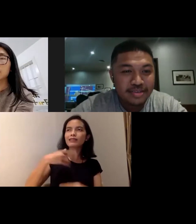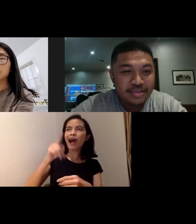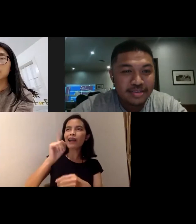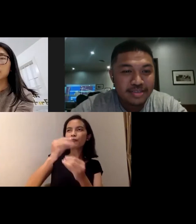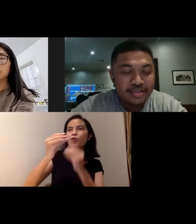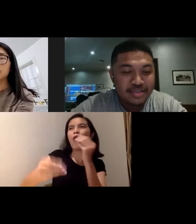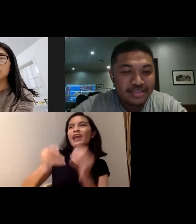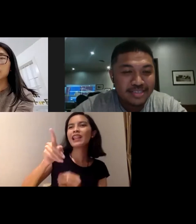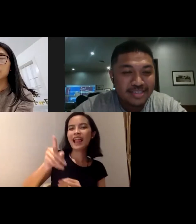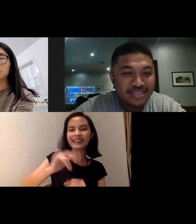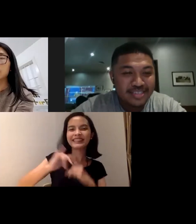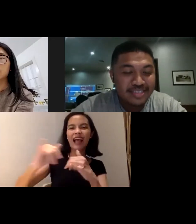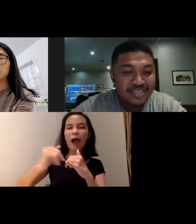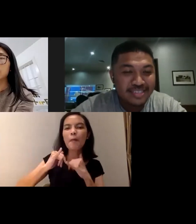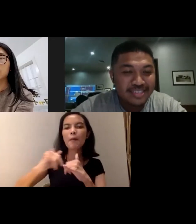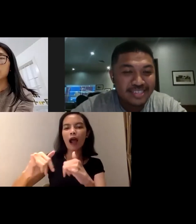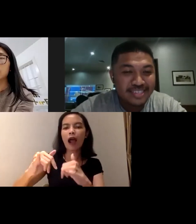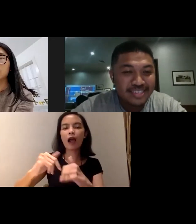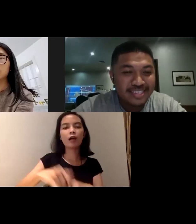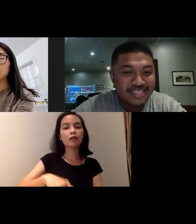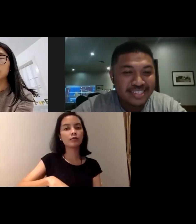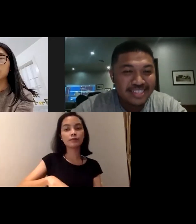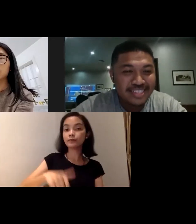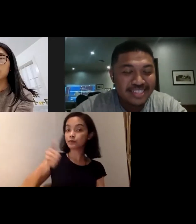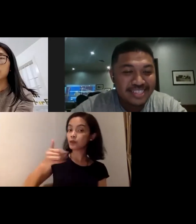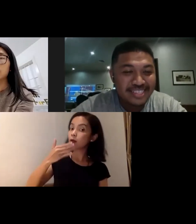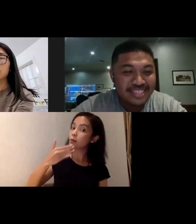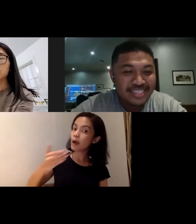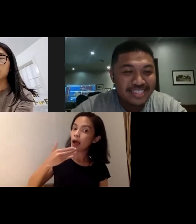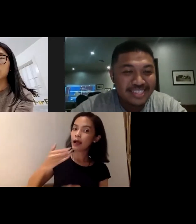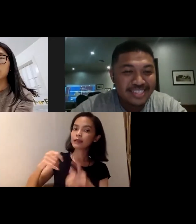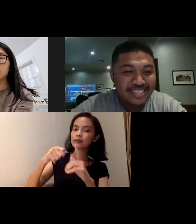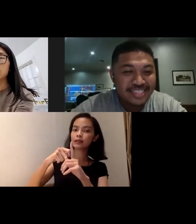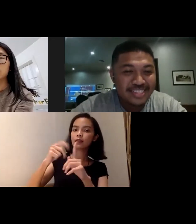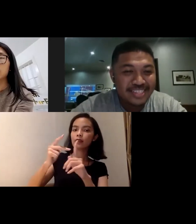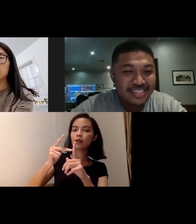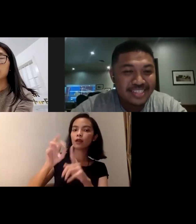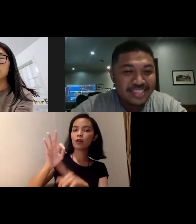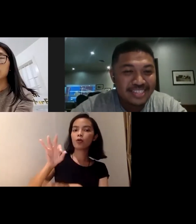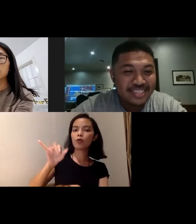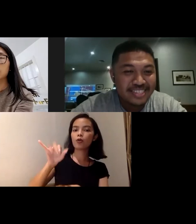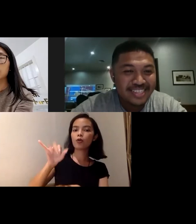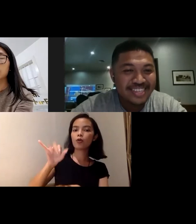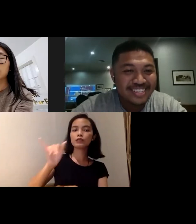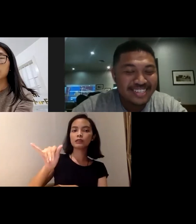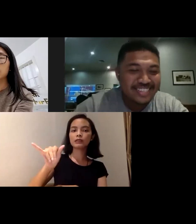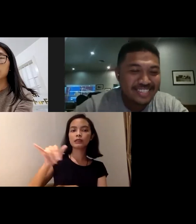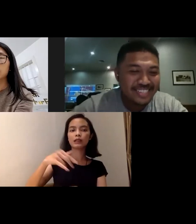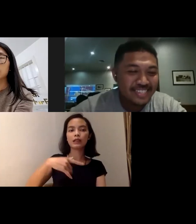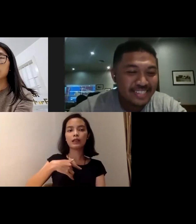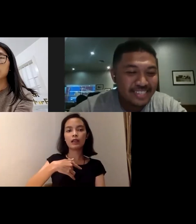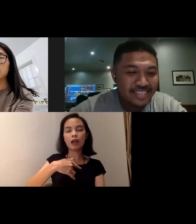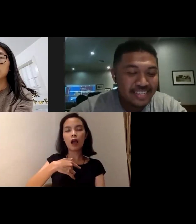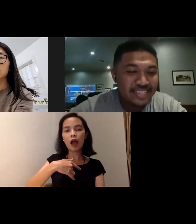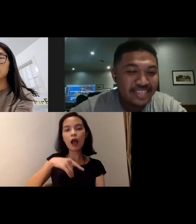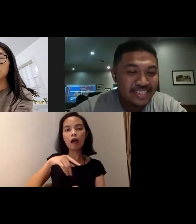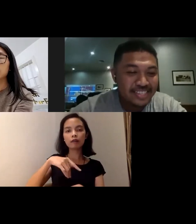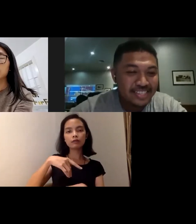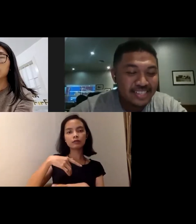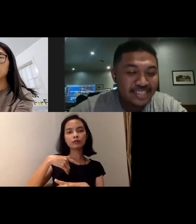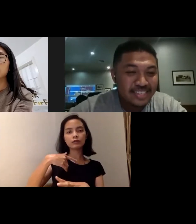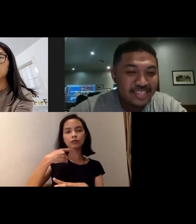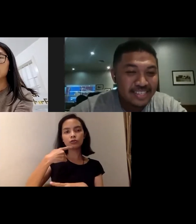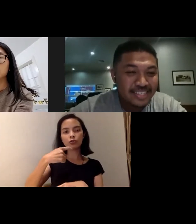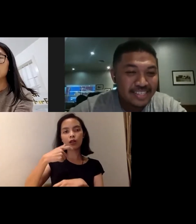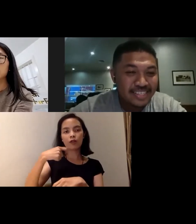Yeah, thank you, Khozy. Again, I, as a viewer, because I've seen your movie as well, I